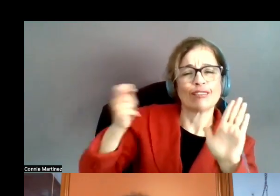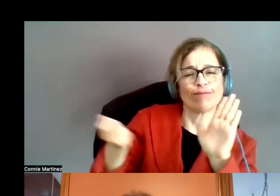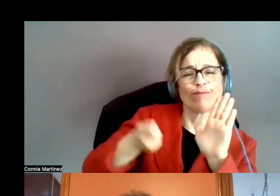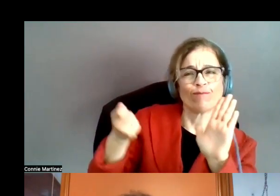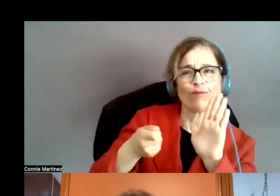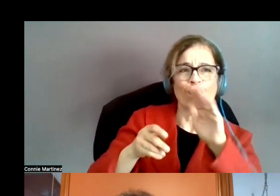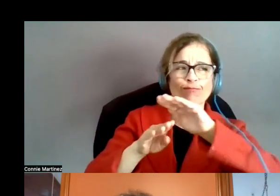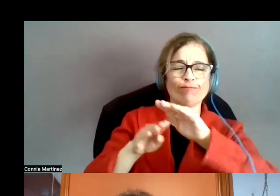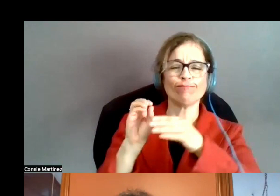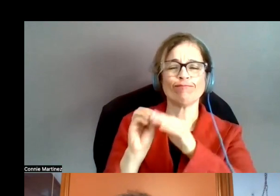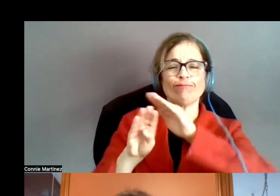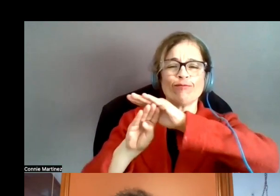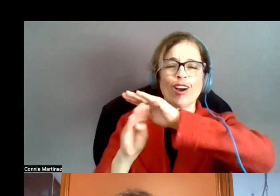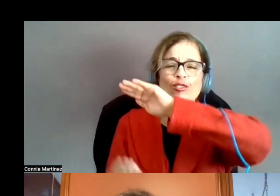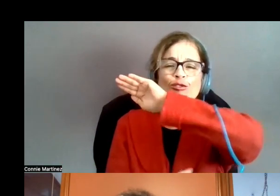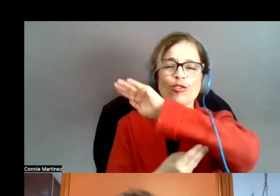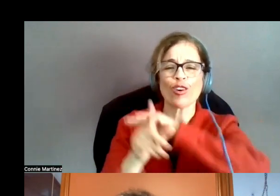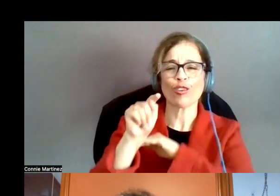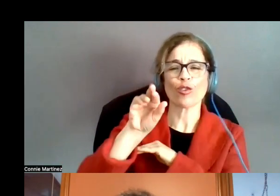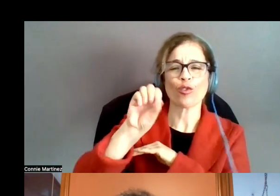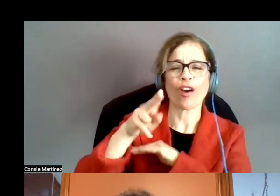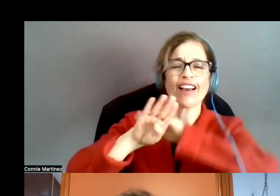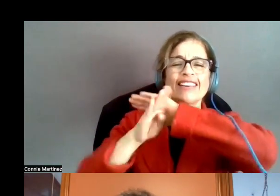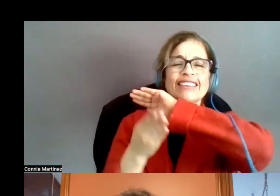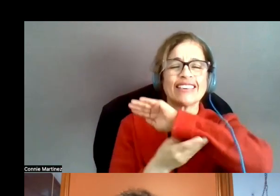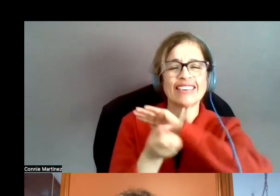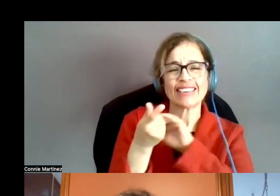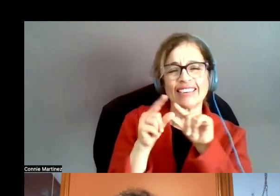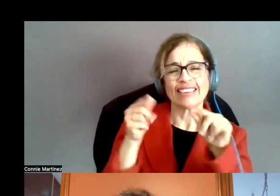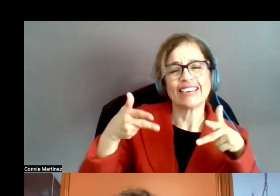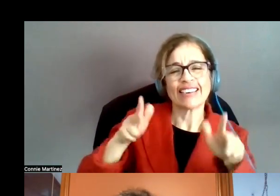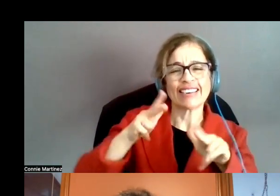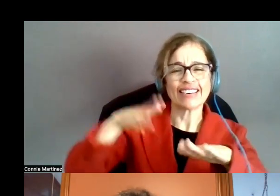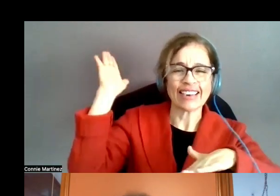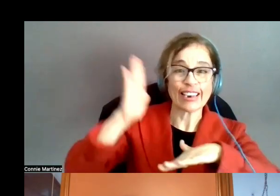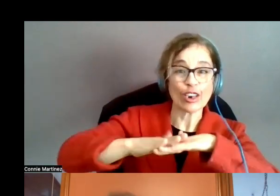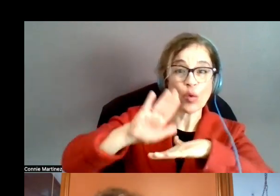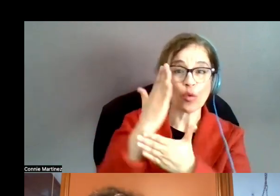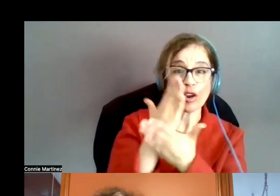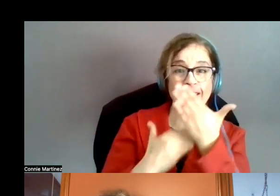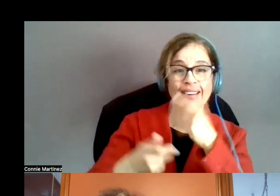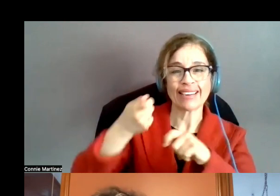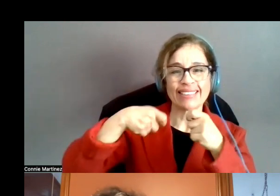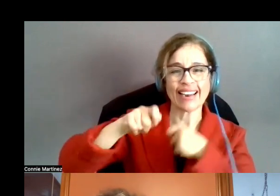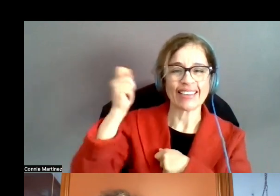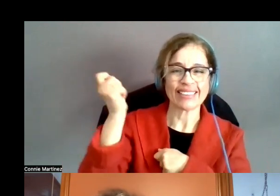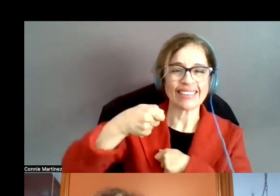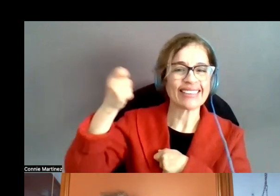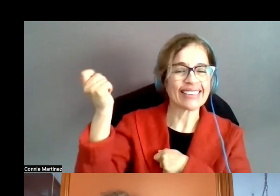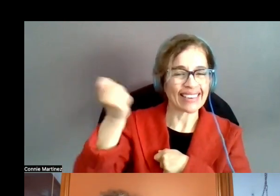can type of sound, and also allows, because it's a little thinner, allows to hit with your hand instead of the stick.